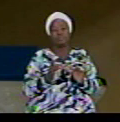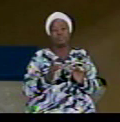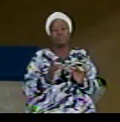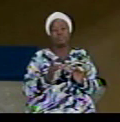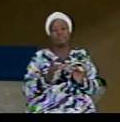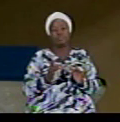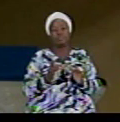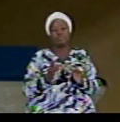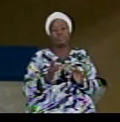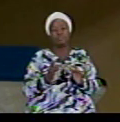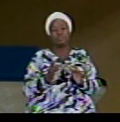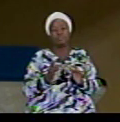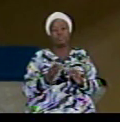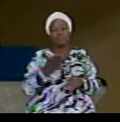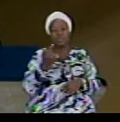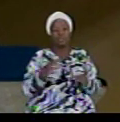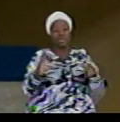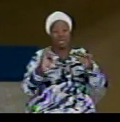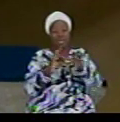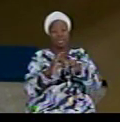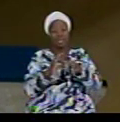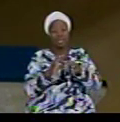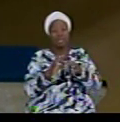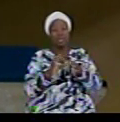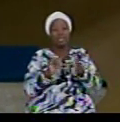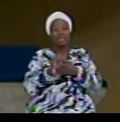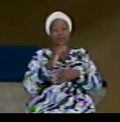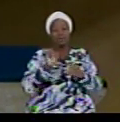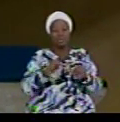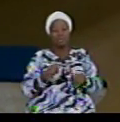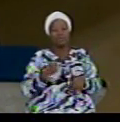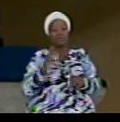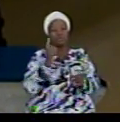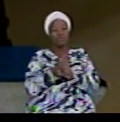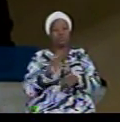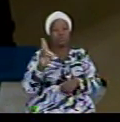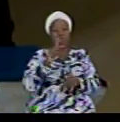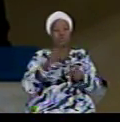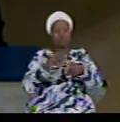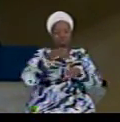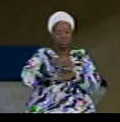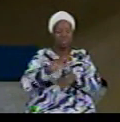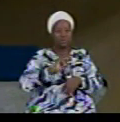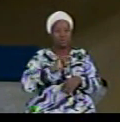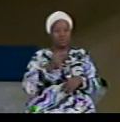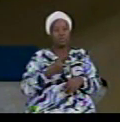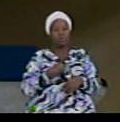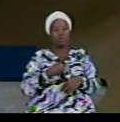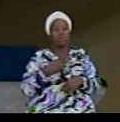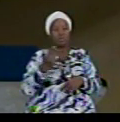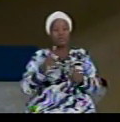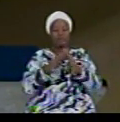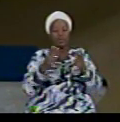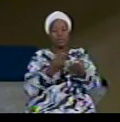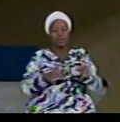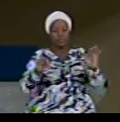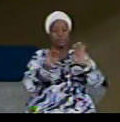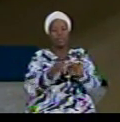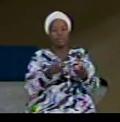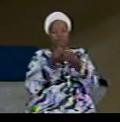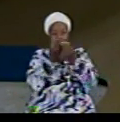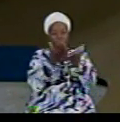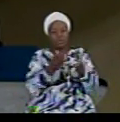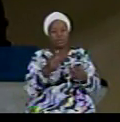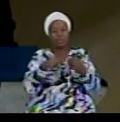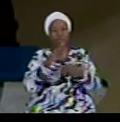satellite, there's a link that you can just use to send us very important information about